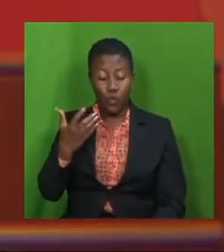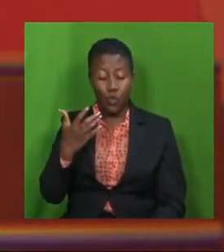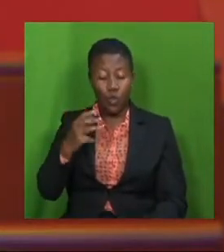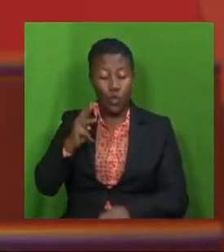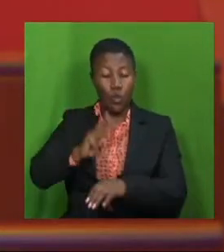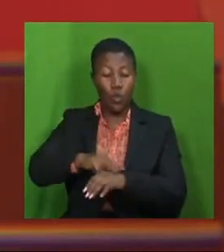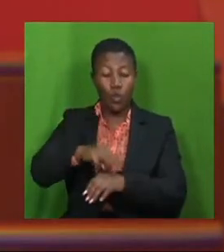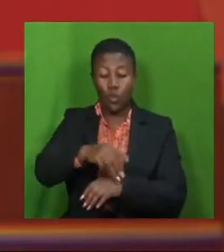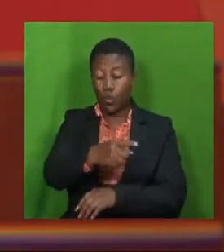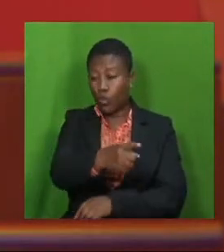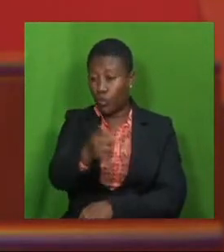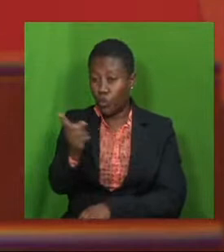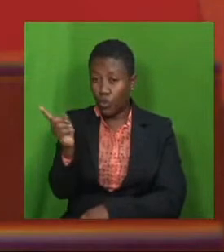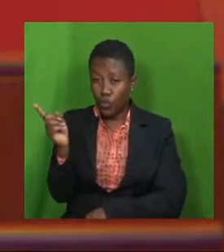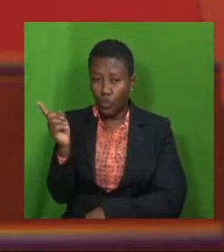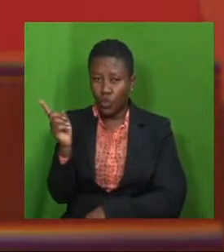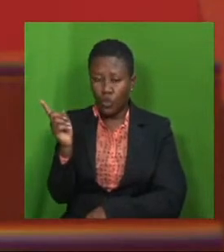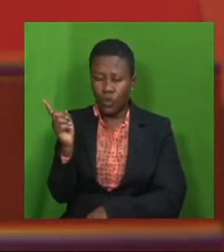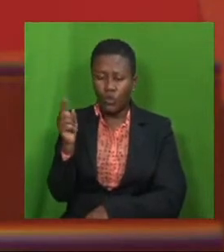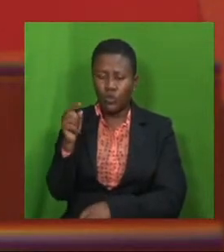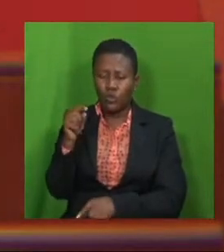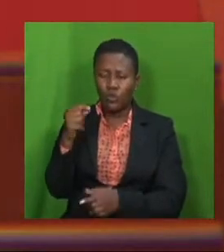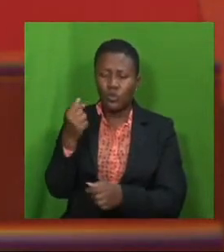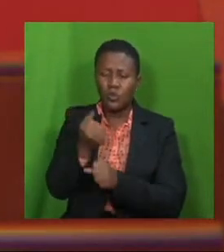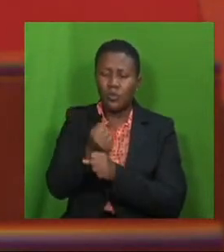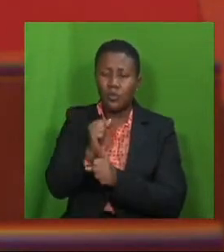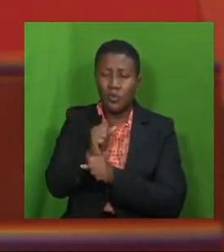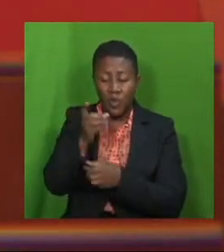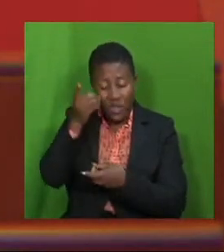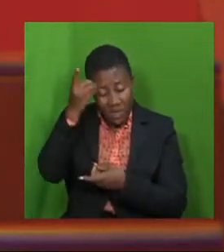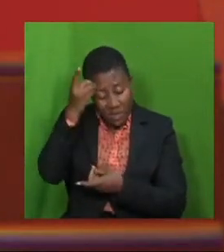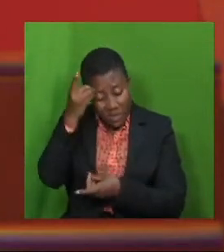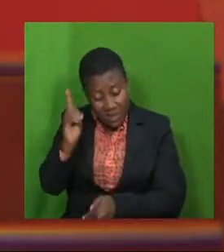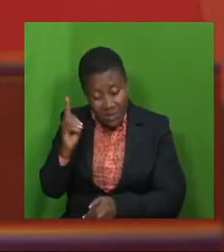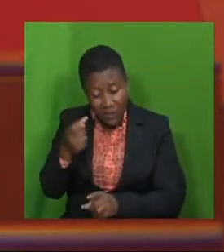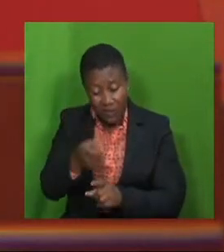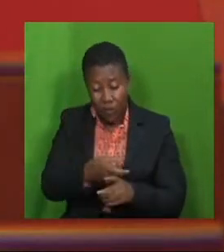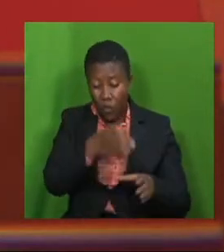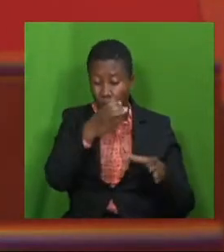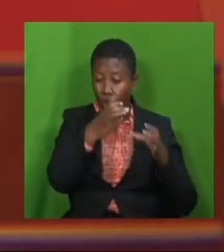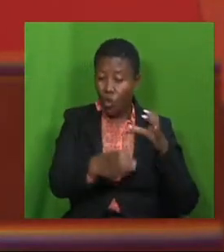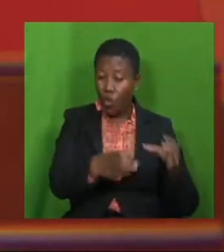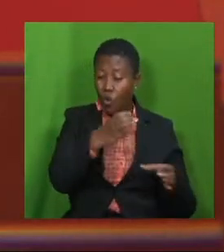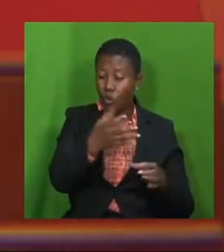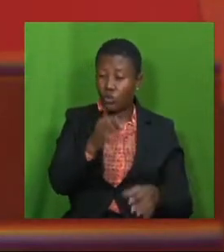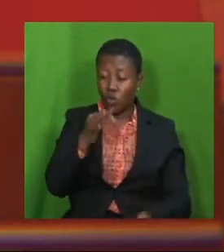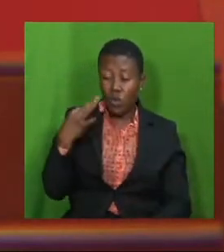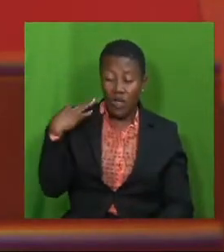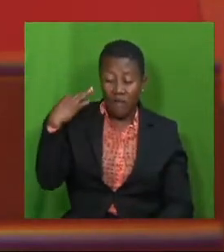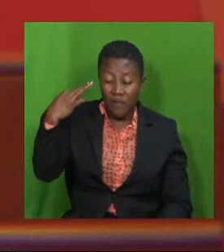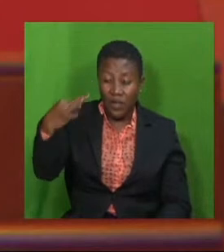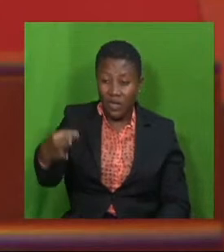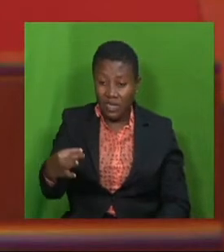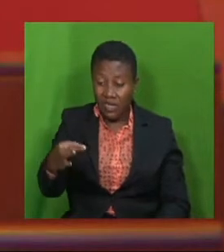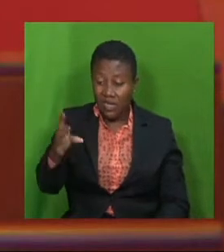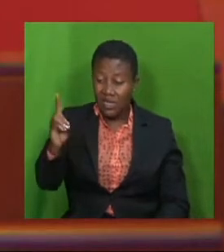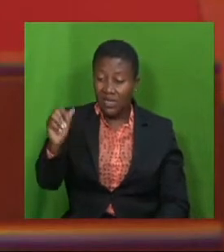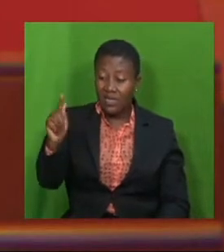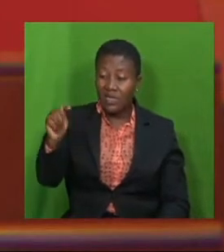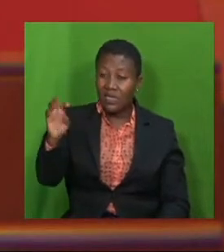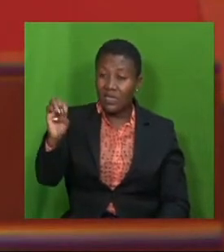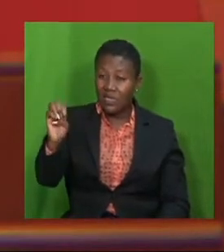House to a decision of the Court of Appeal dated 11 December